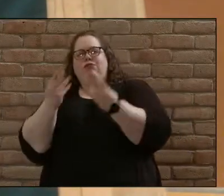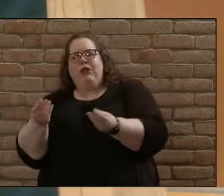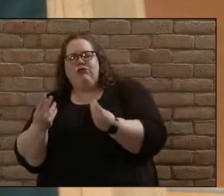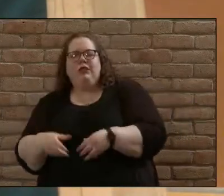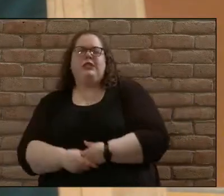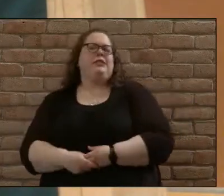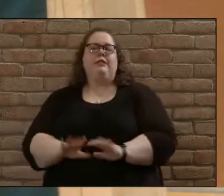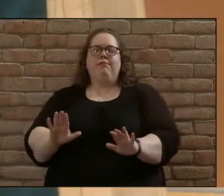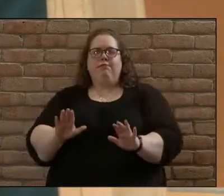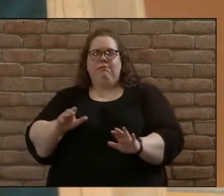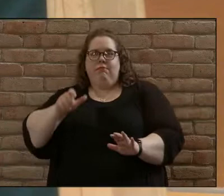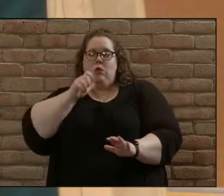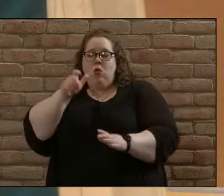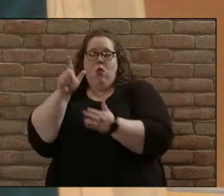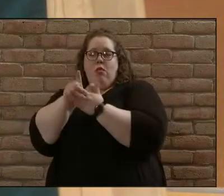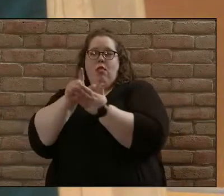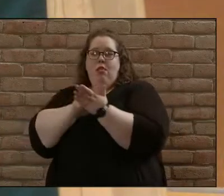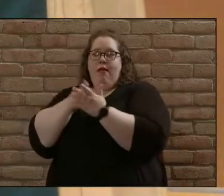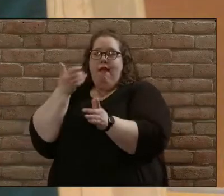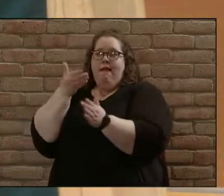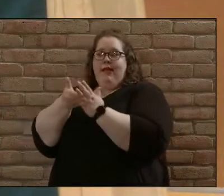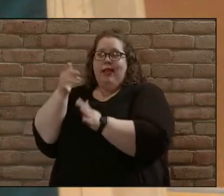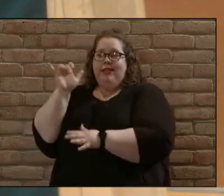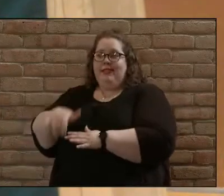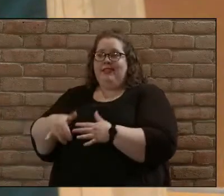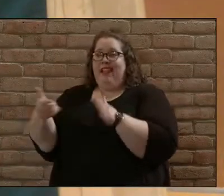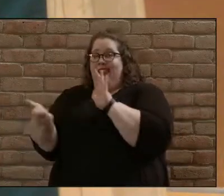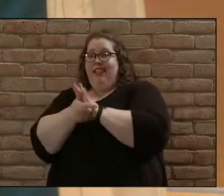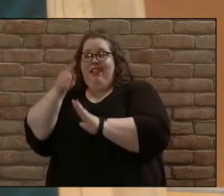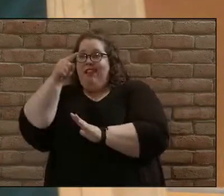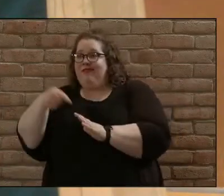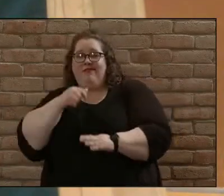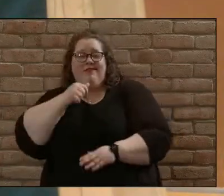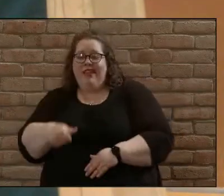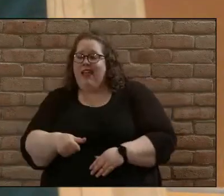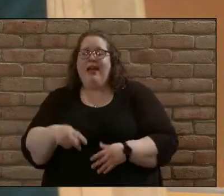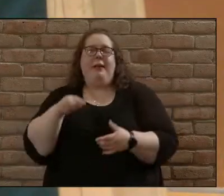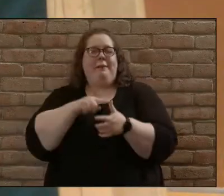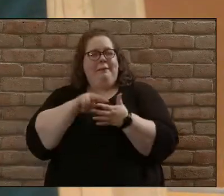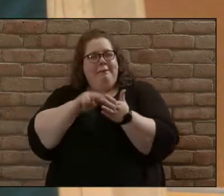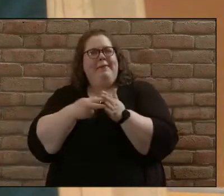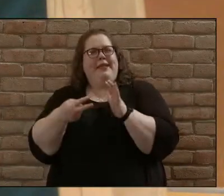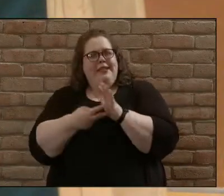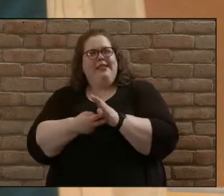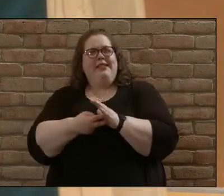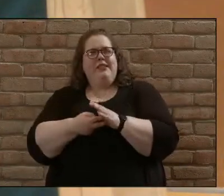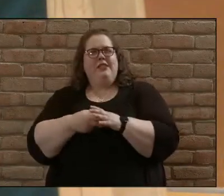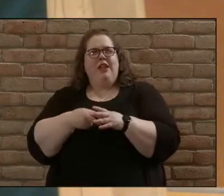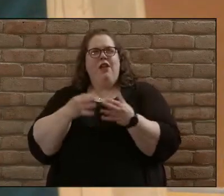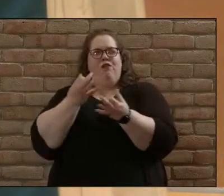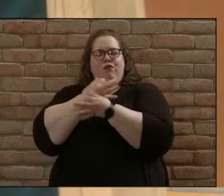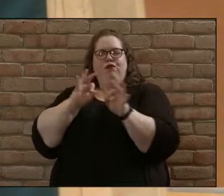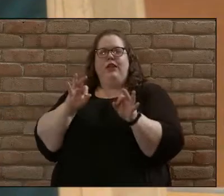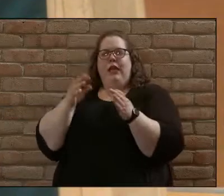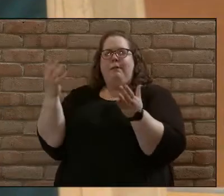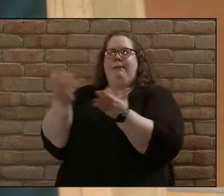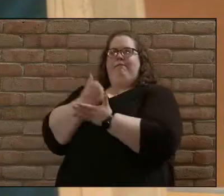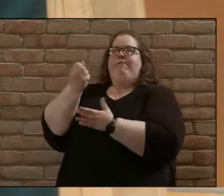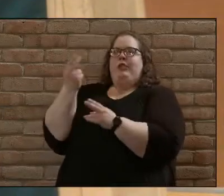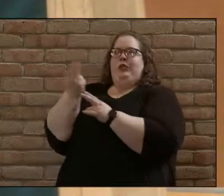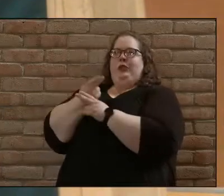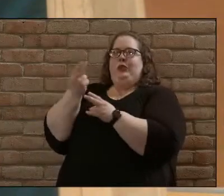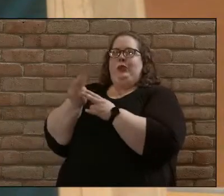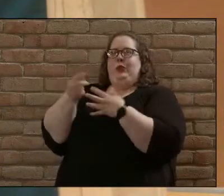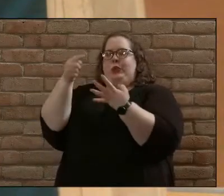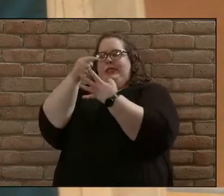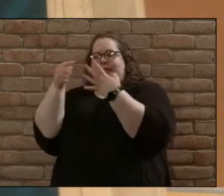is no law against that, which means we have every freedom to use these gifts that God has shared with us. So